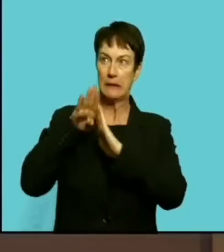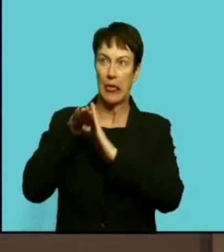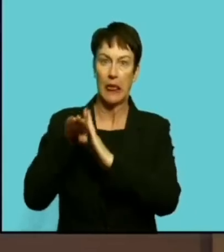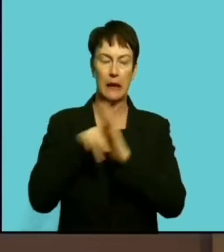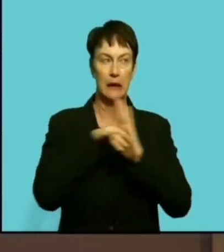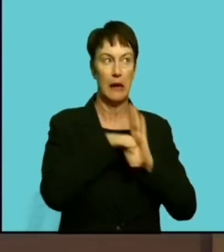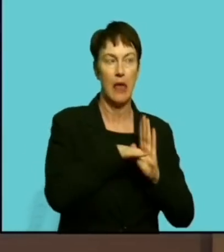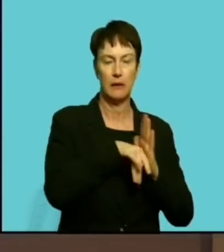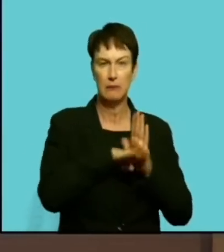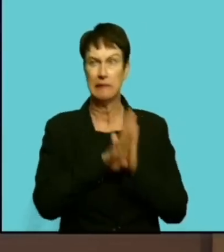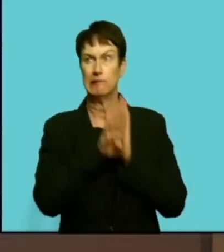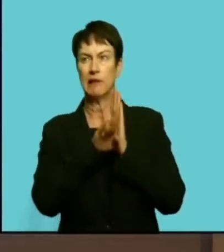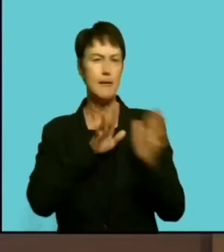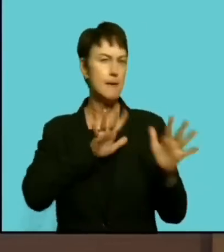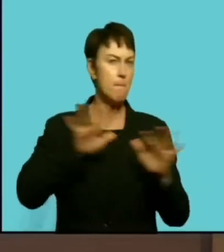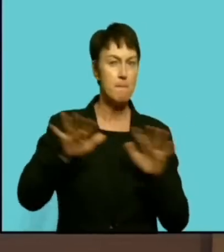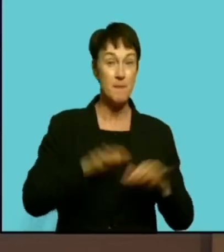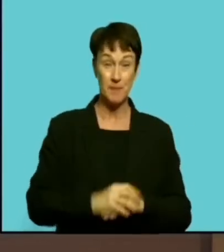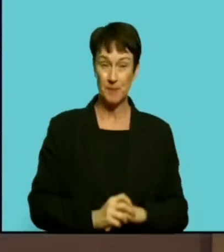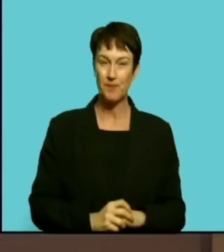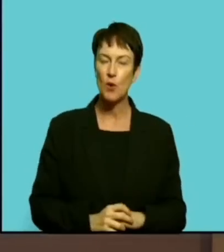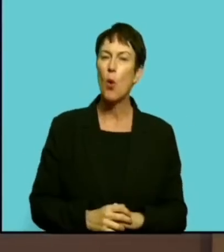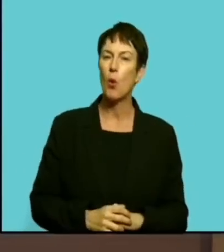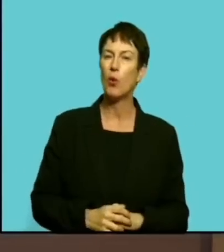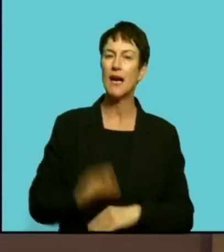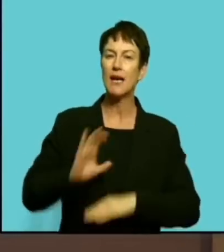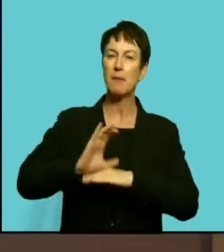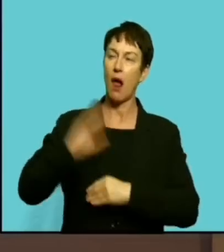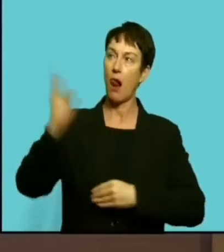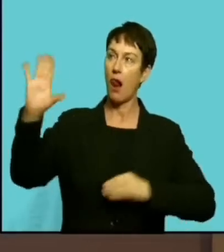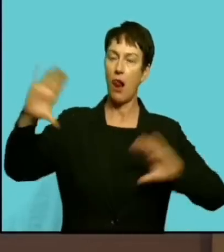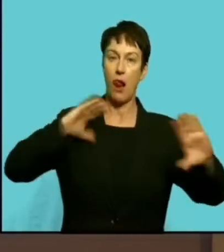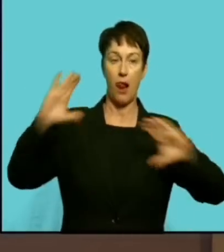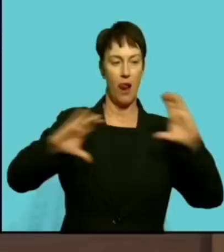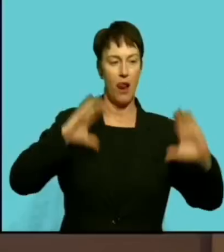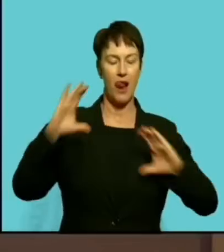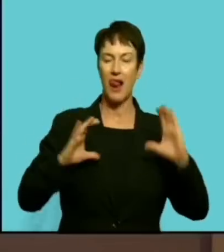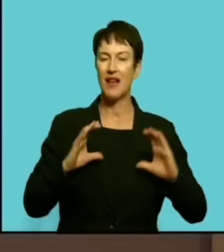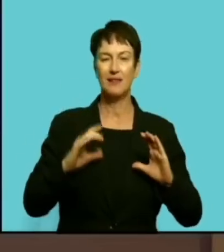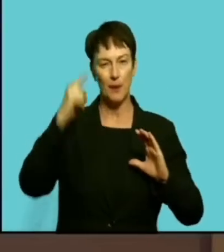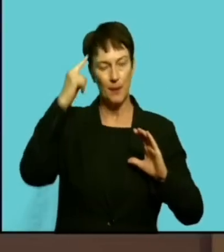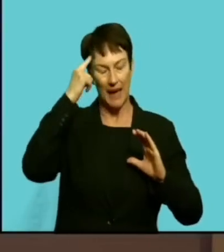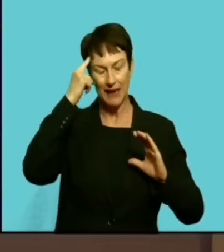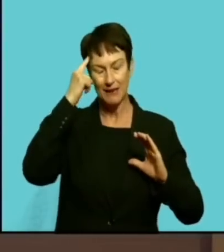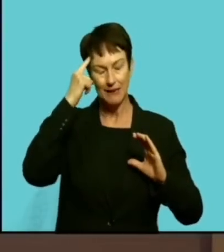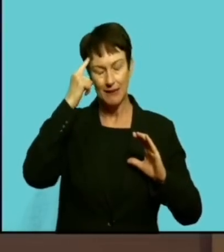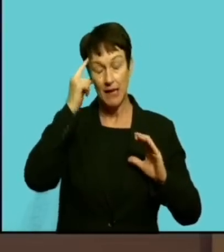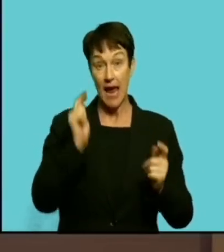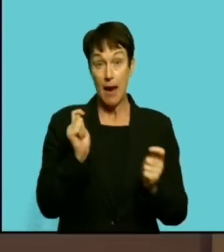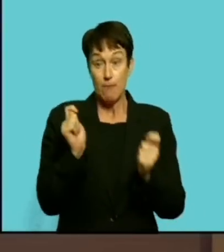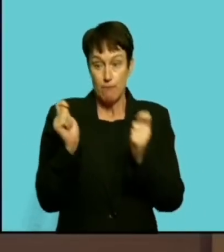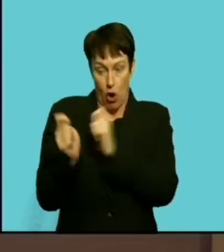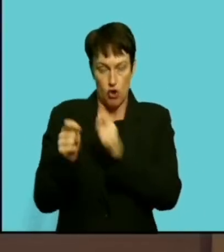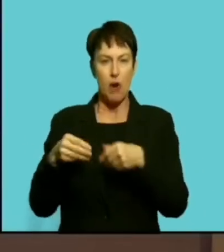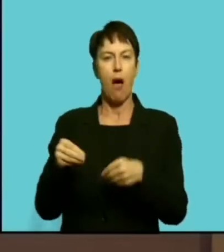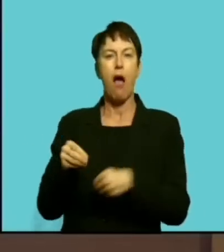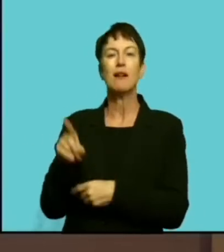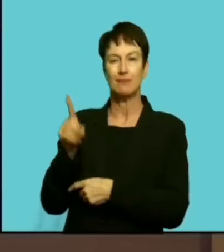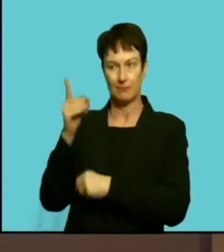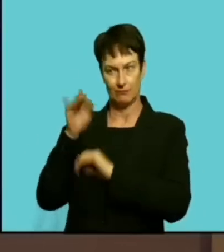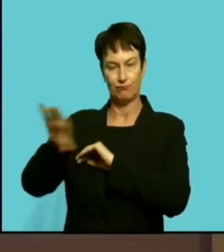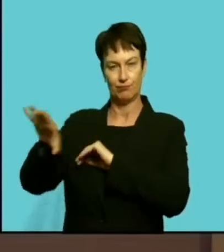exceptions, capital flow and market volatility is expected to remain for emerging market assets and